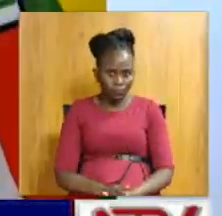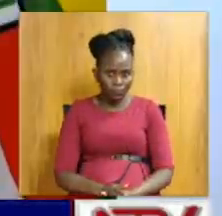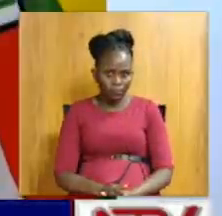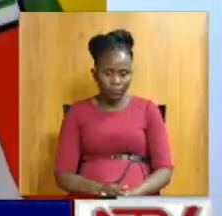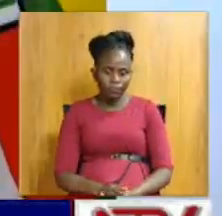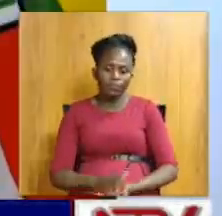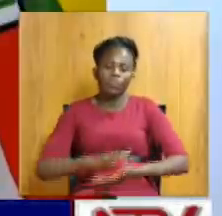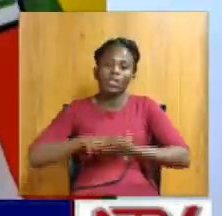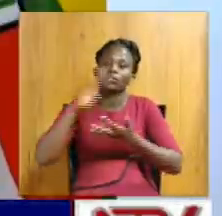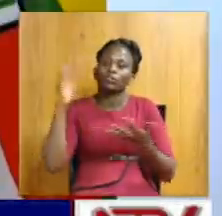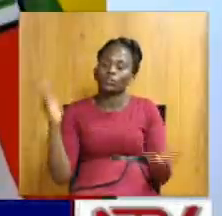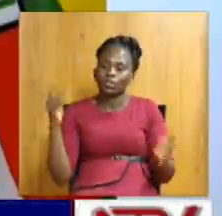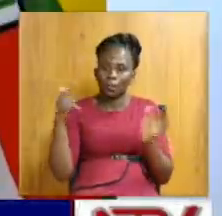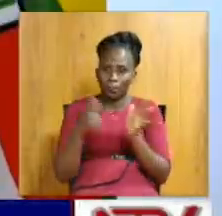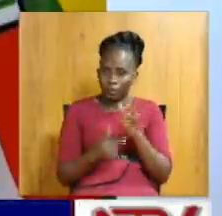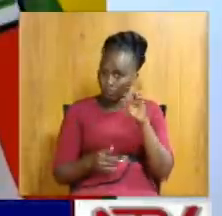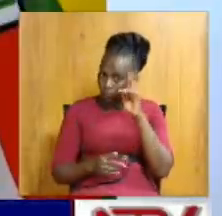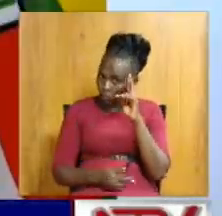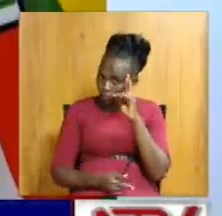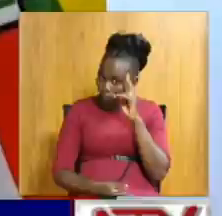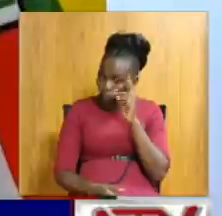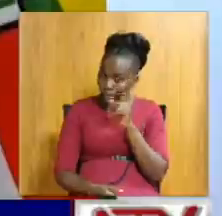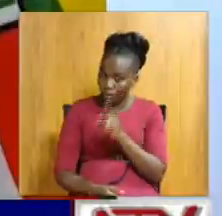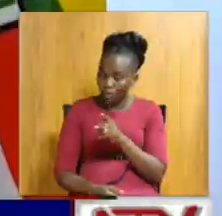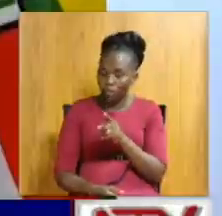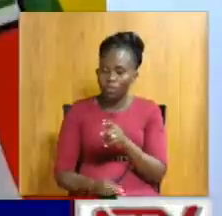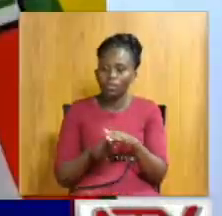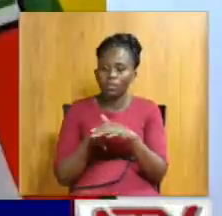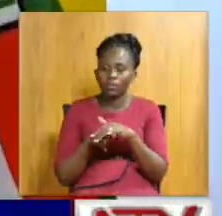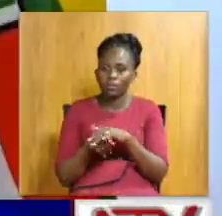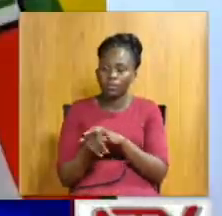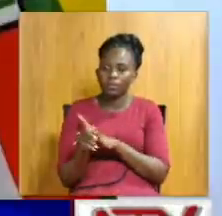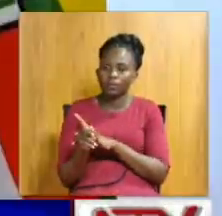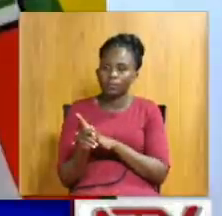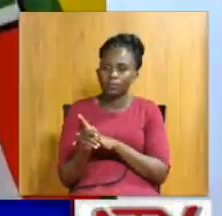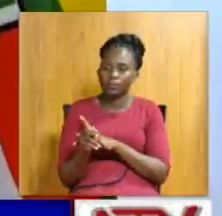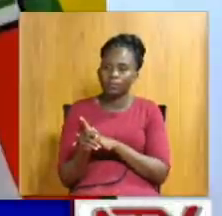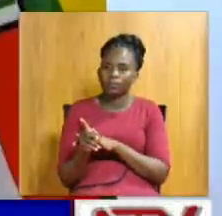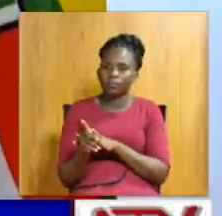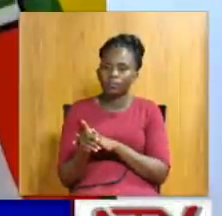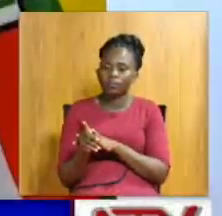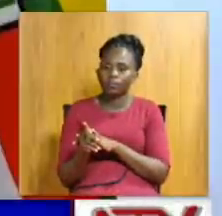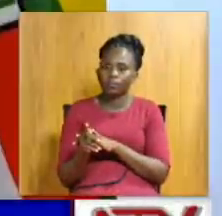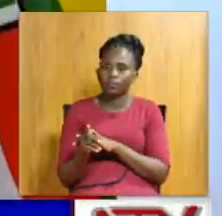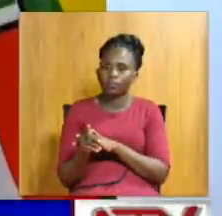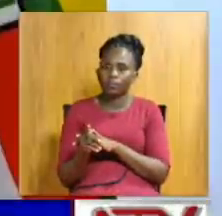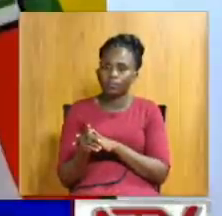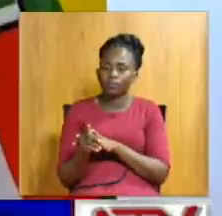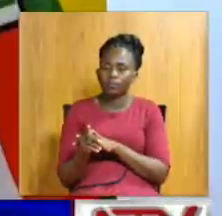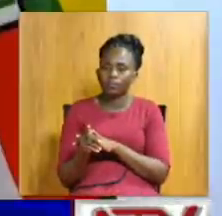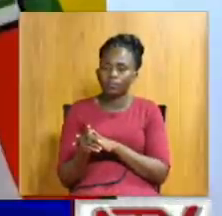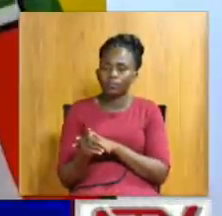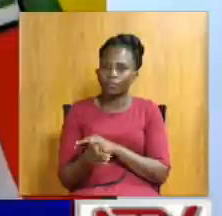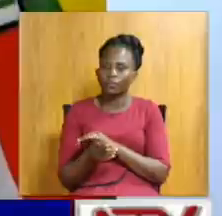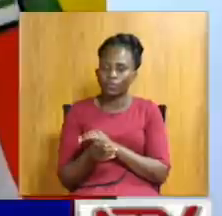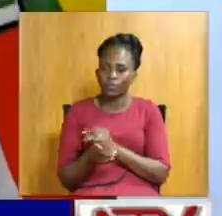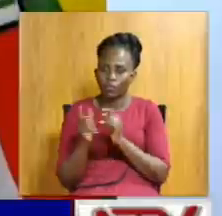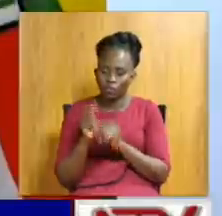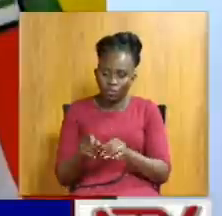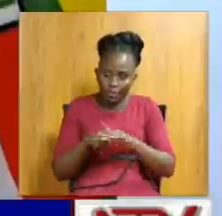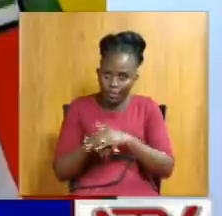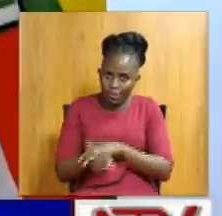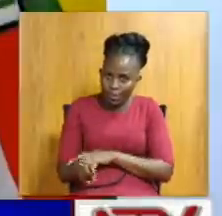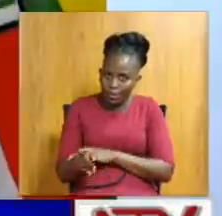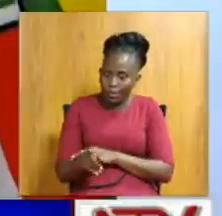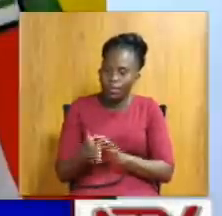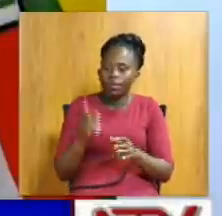The greatest point to remember is to end the phenomenon of abakorerekeda